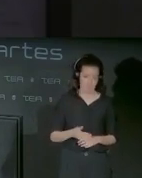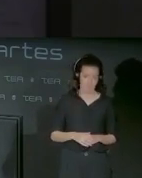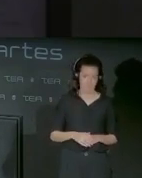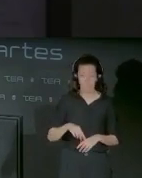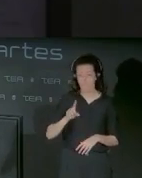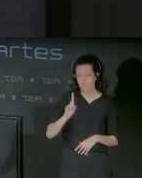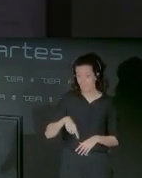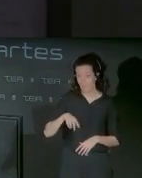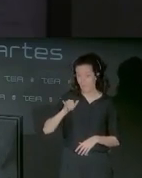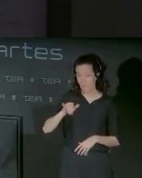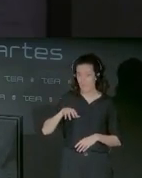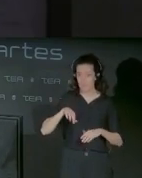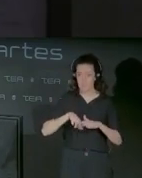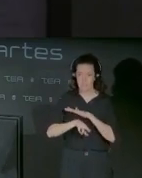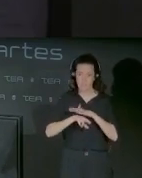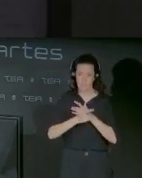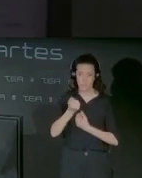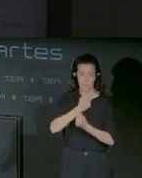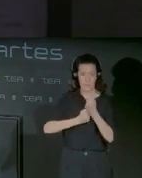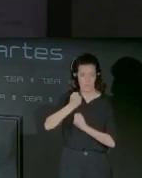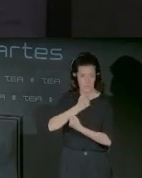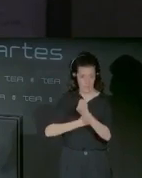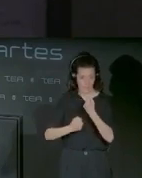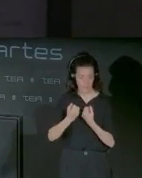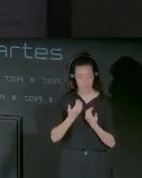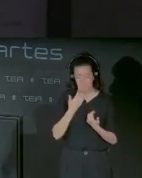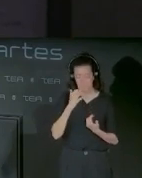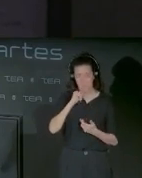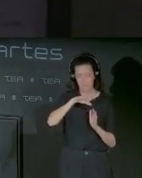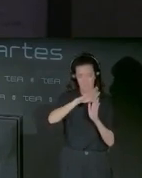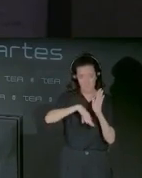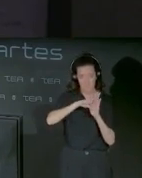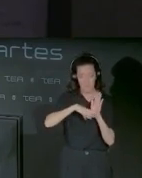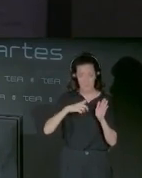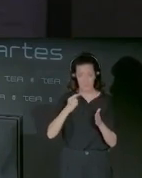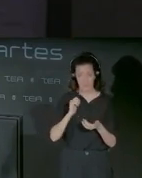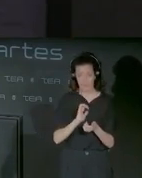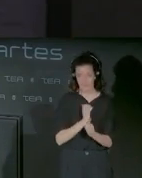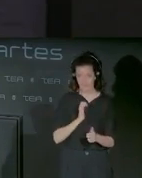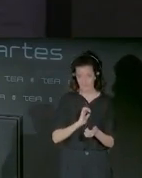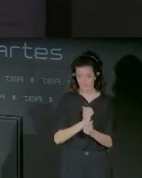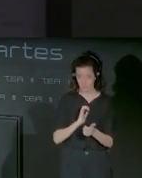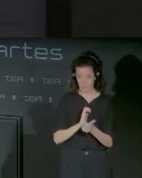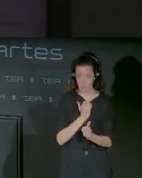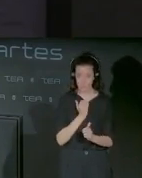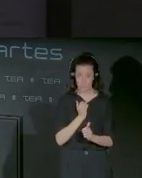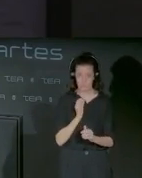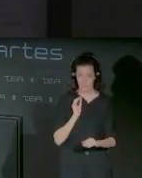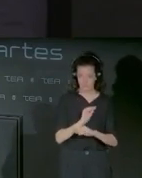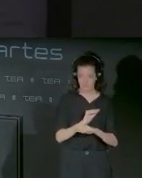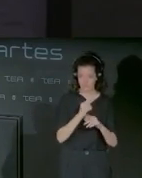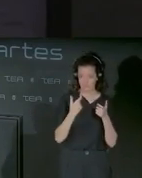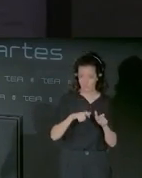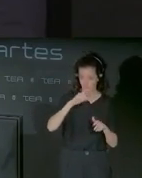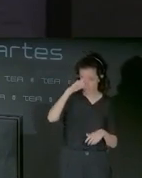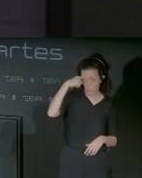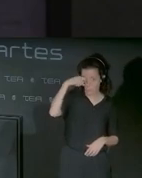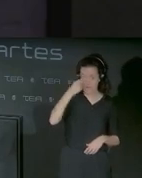We have a program of loans for the audiovisual sector, including the video games. And it's also, we find, quite useful to have financial